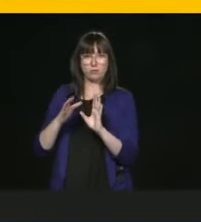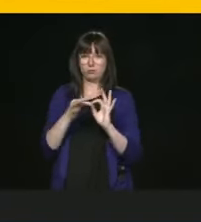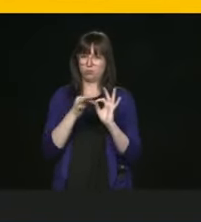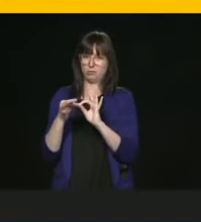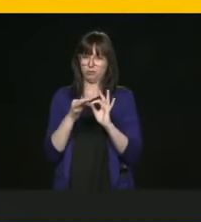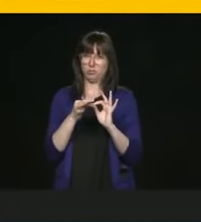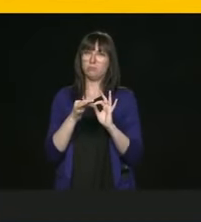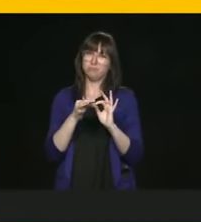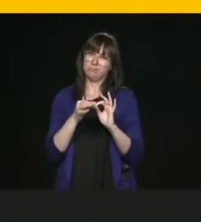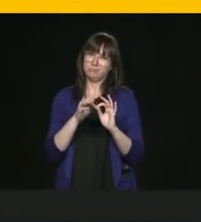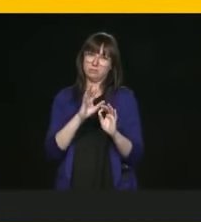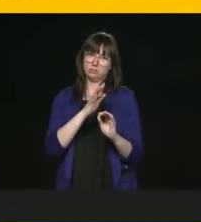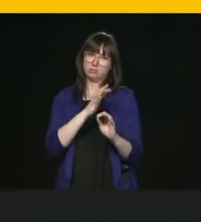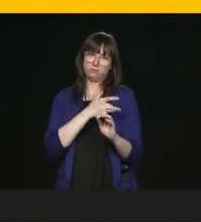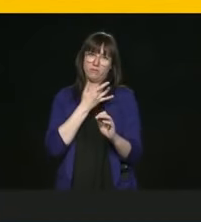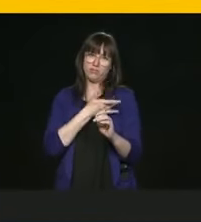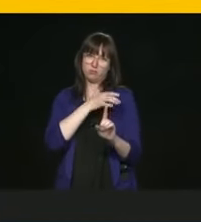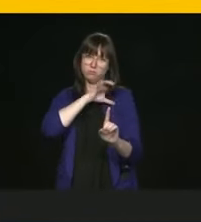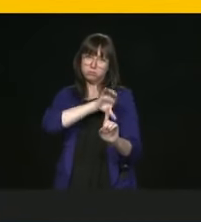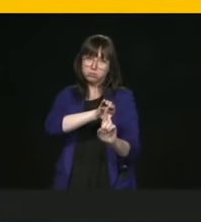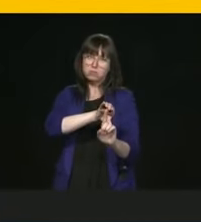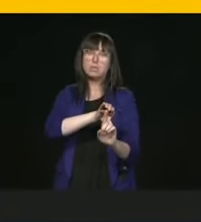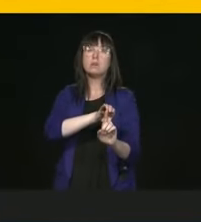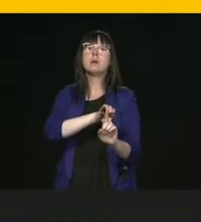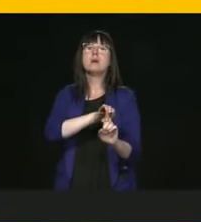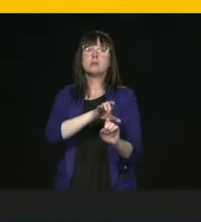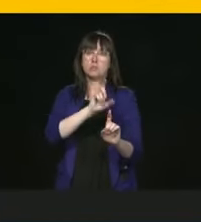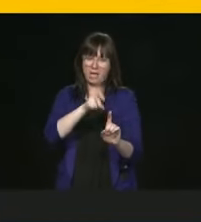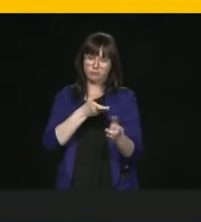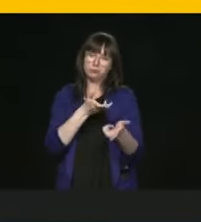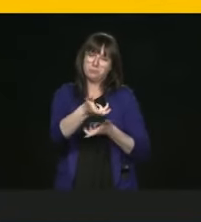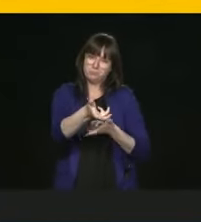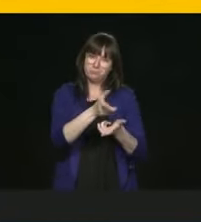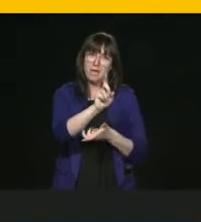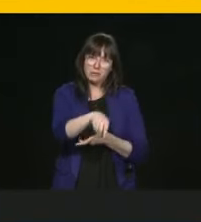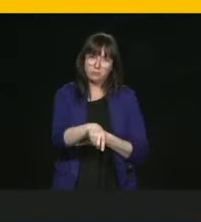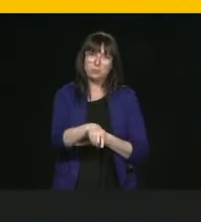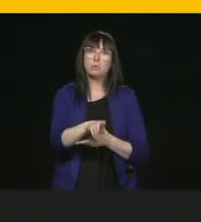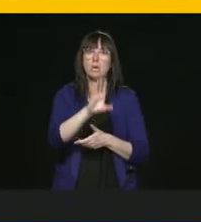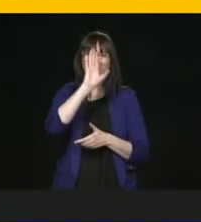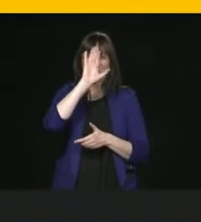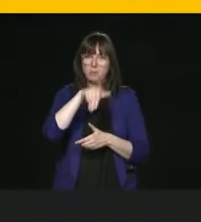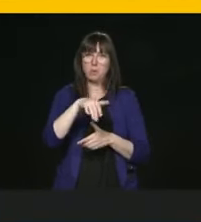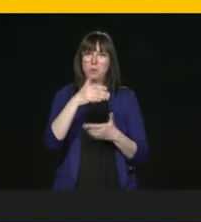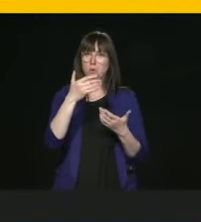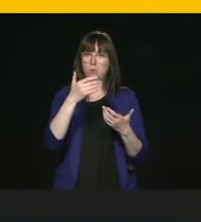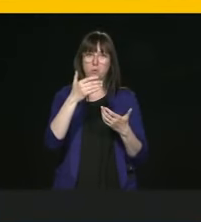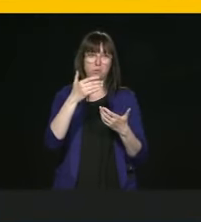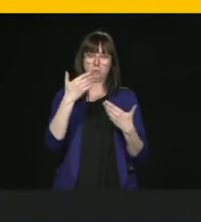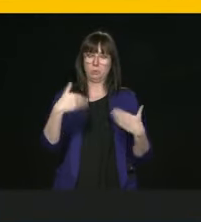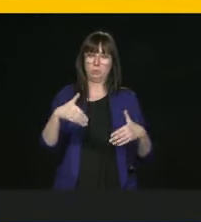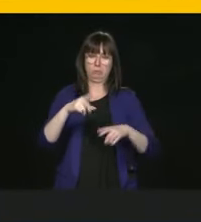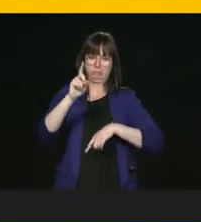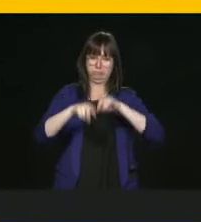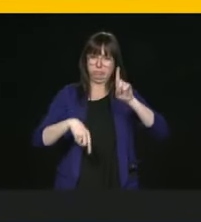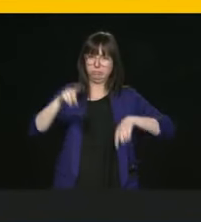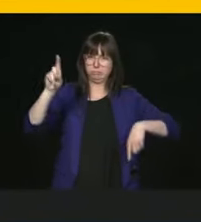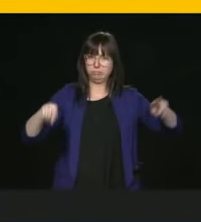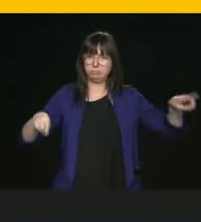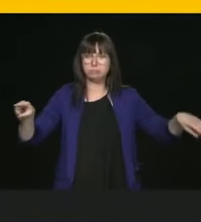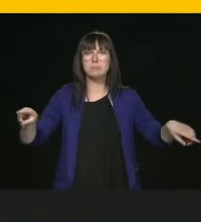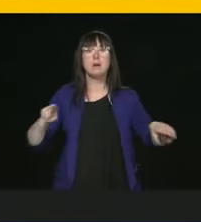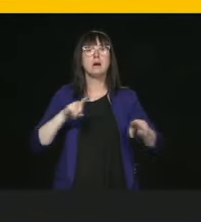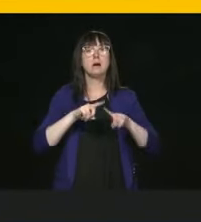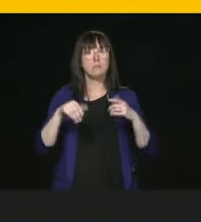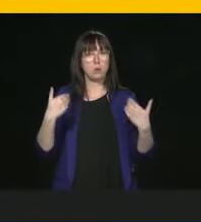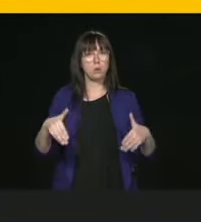work with them, which is what we are doing. We recognize there are very different realities and systems right across the country, but we also have heard very,